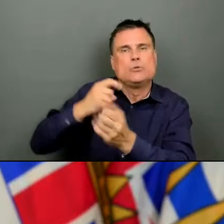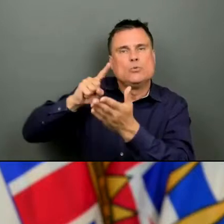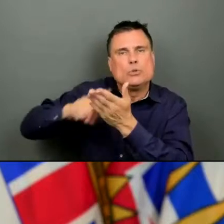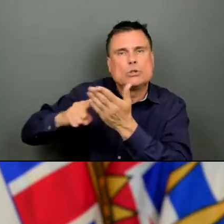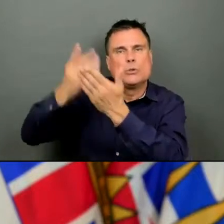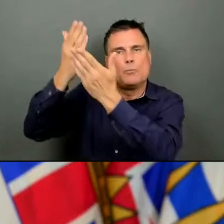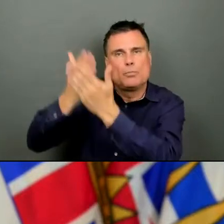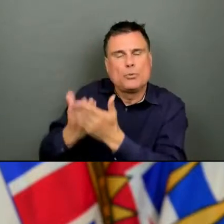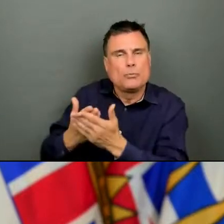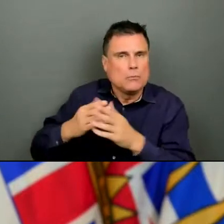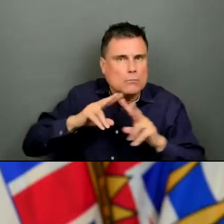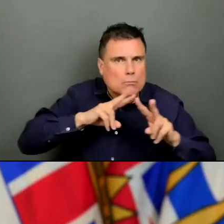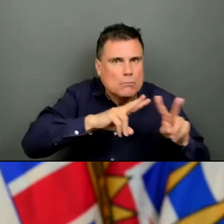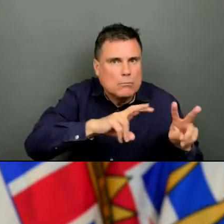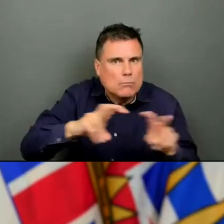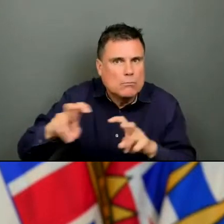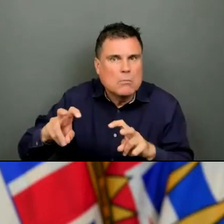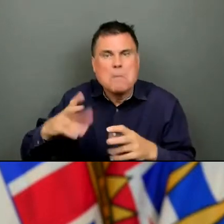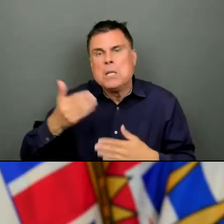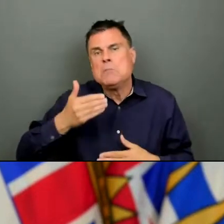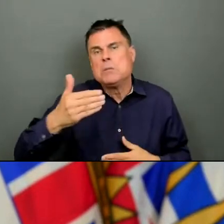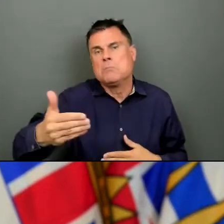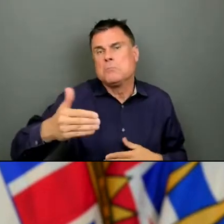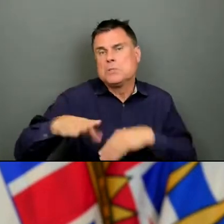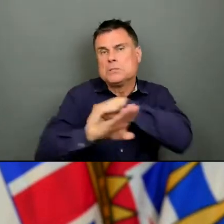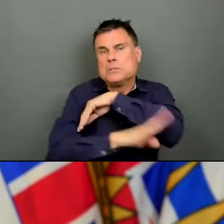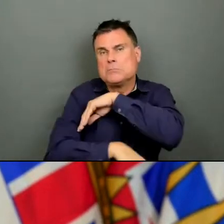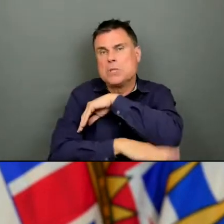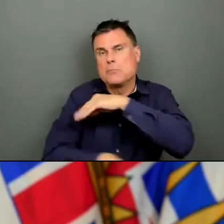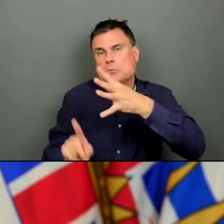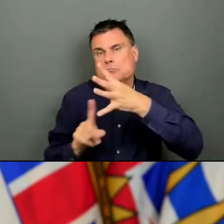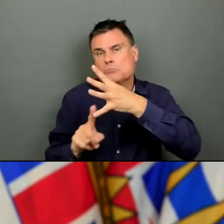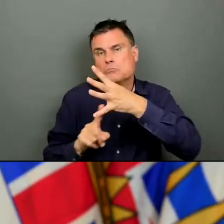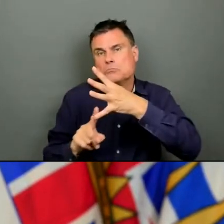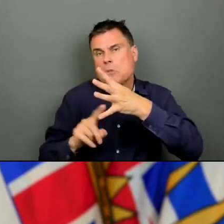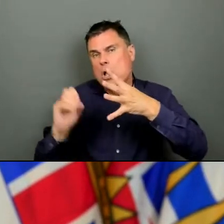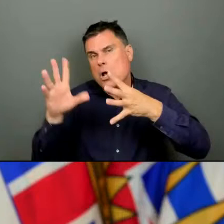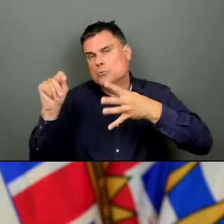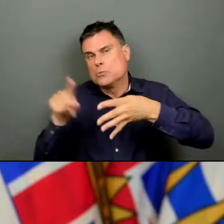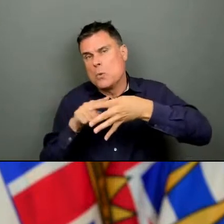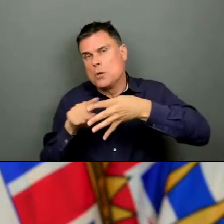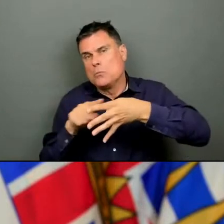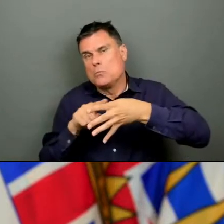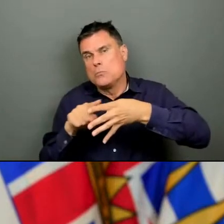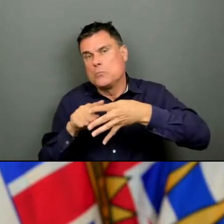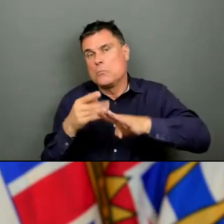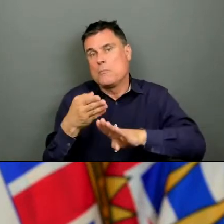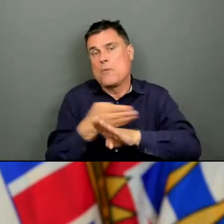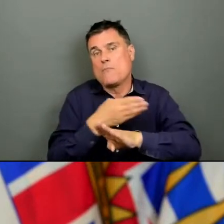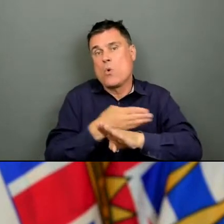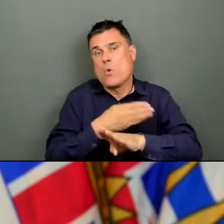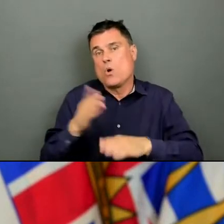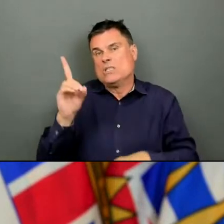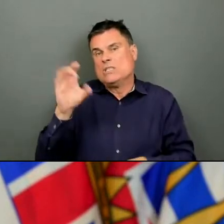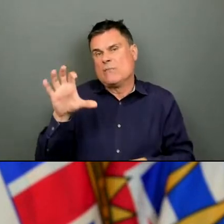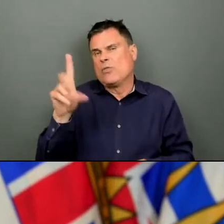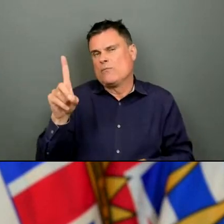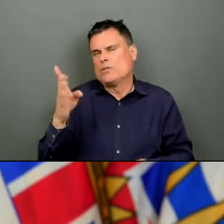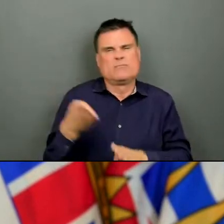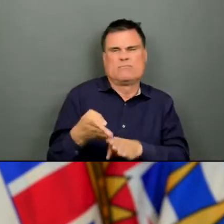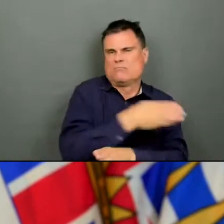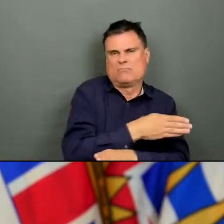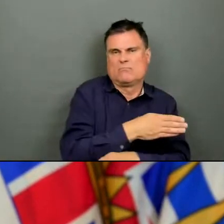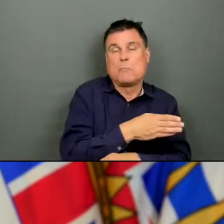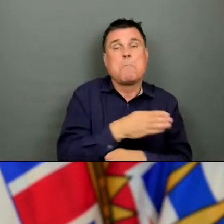by end of September, October, but before the end of this calendar year. So there is potential both for Pfizer